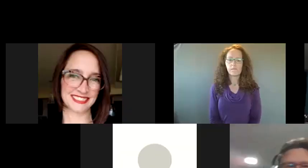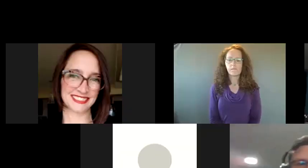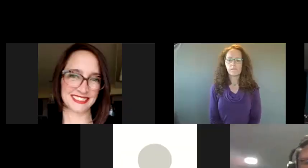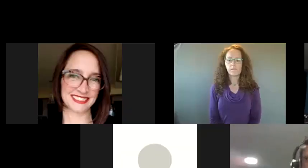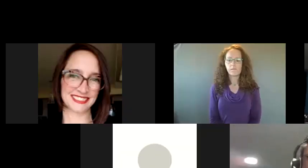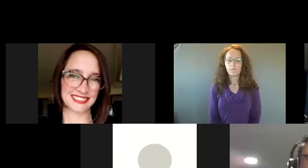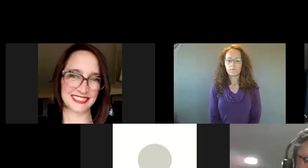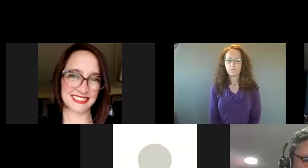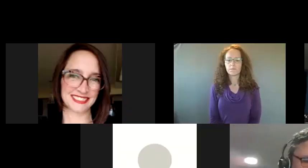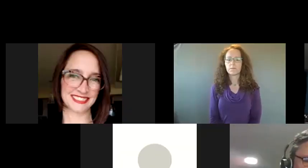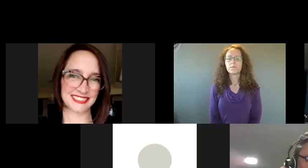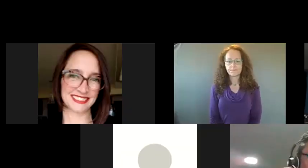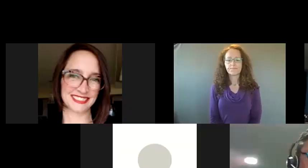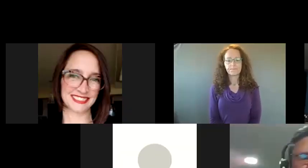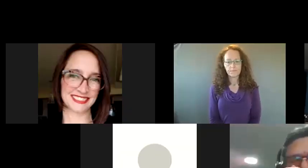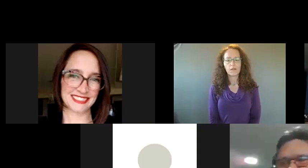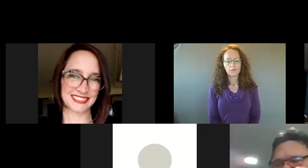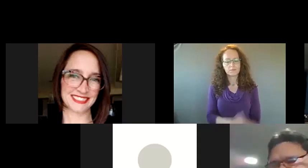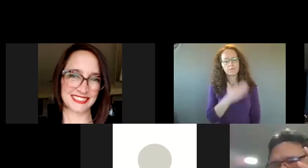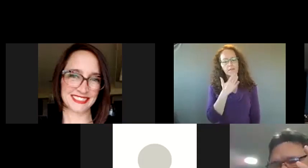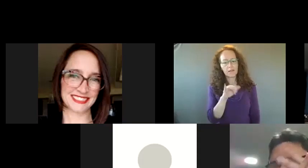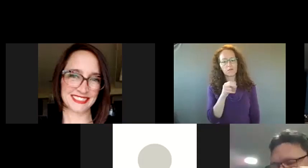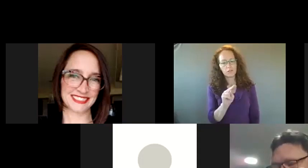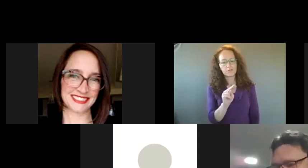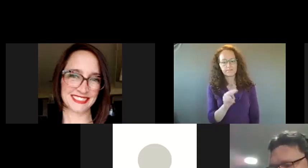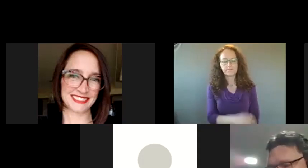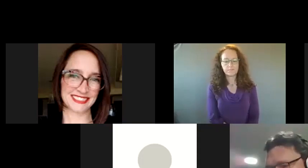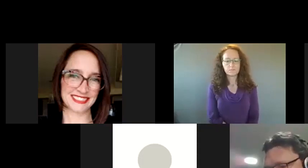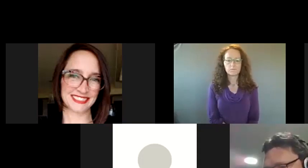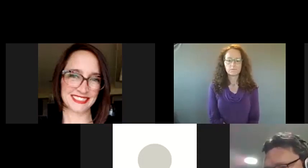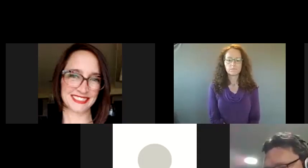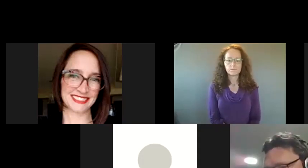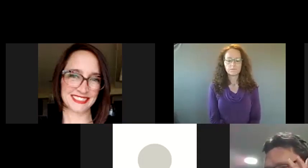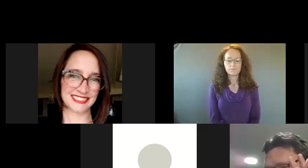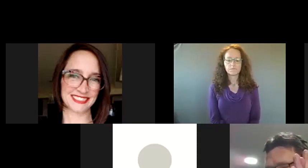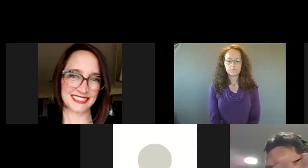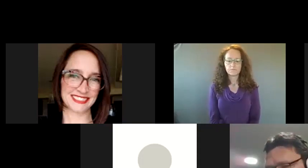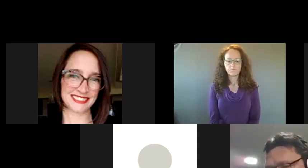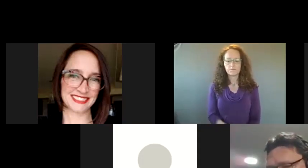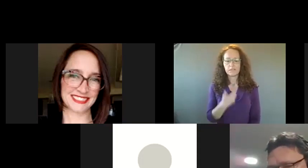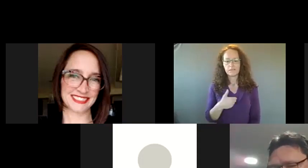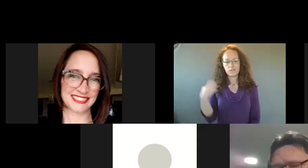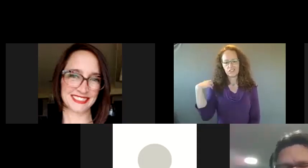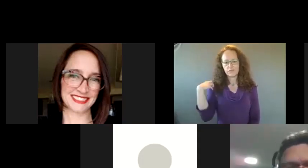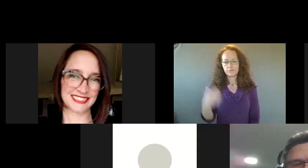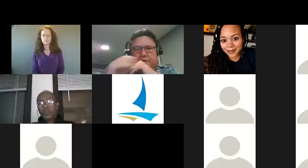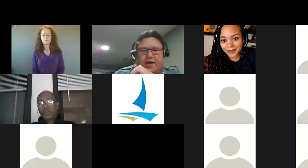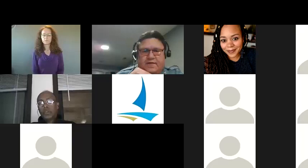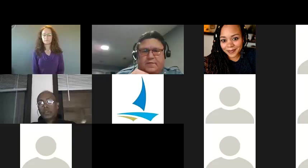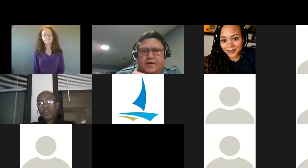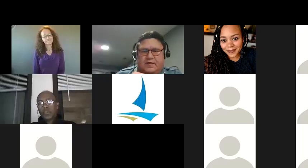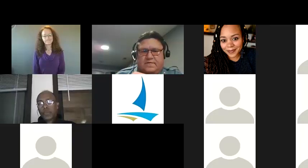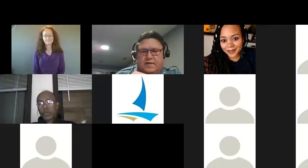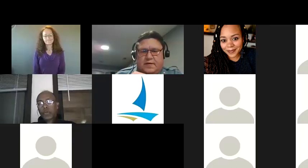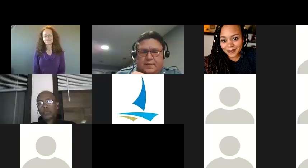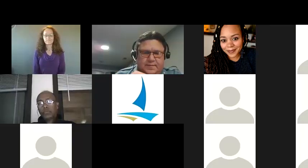Uh, yeah. Uh, thanks Jen for that question. So, um, uh, so, you know, unfortunately we don't have